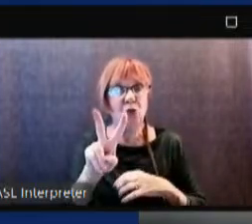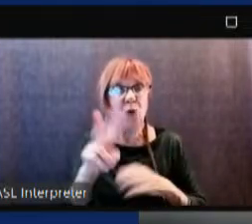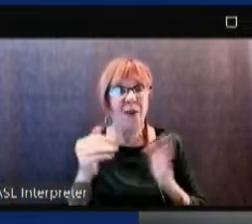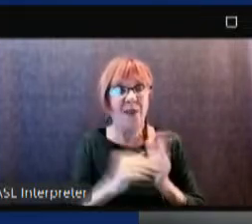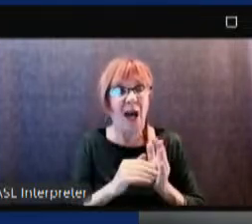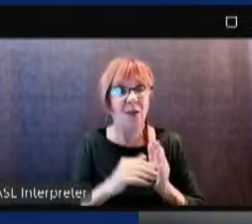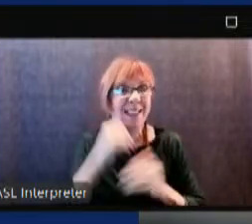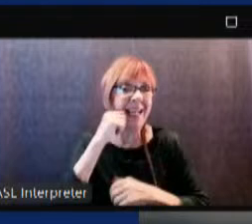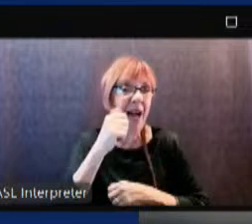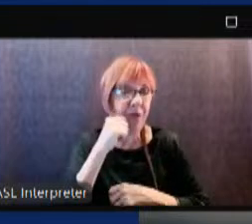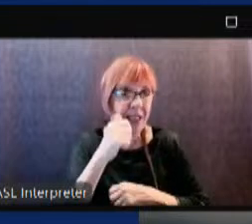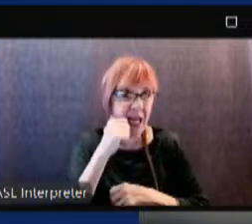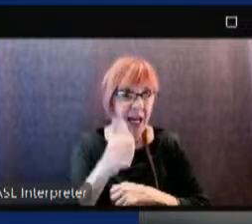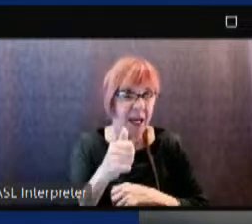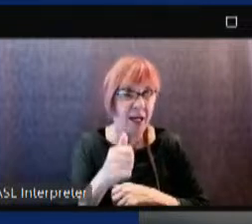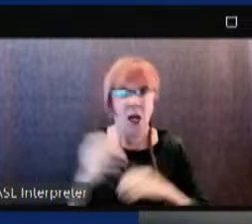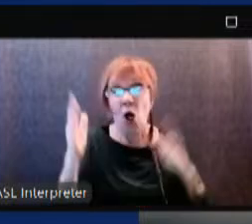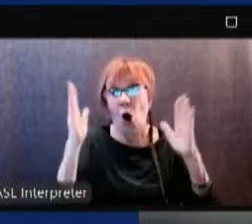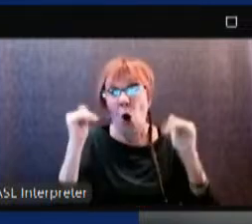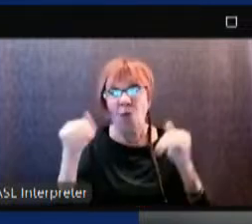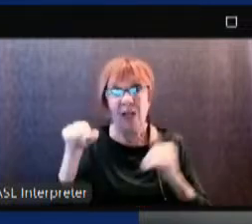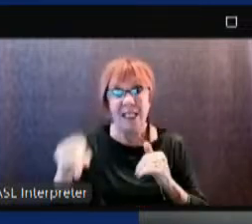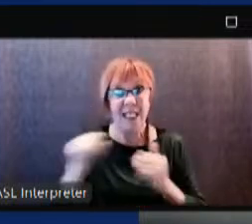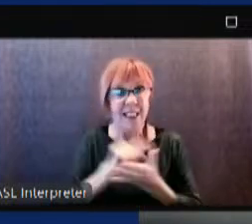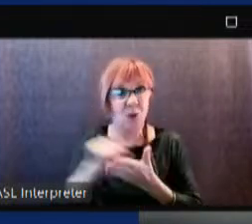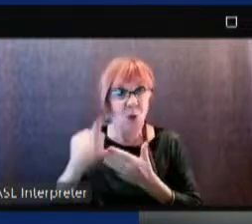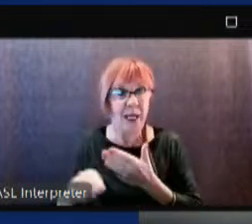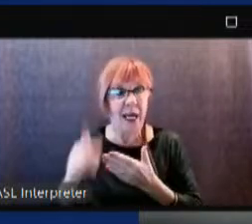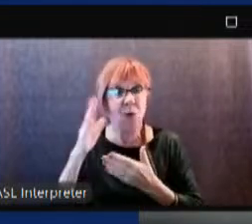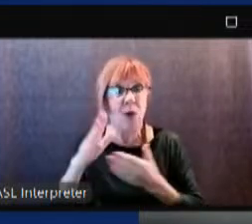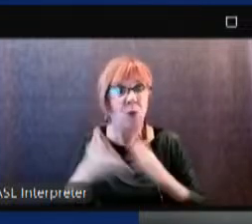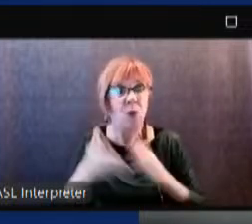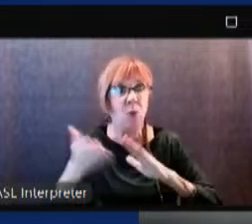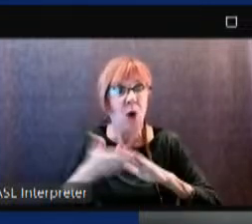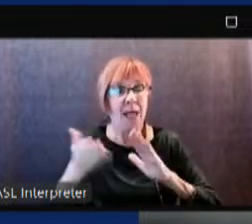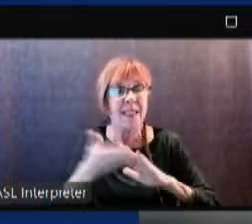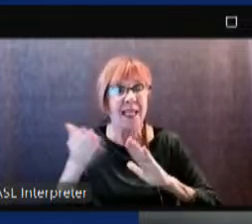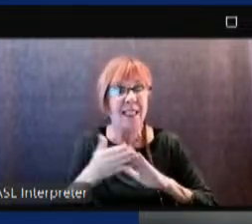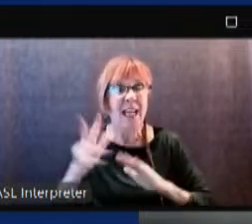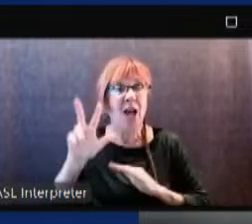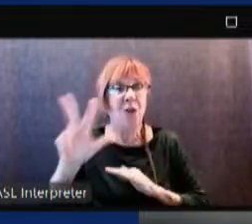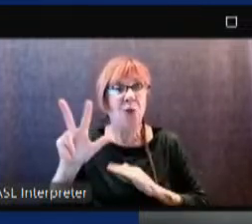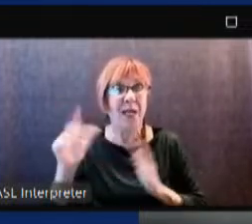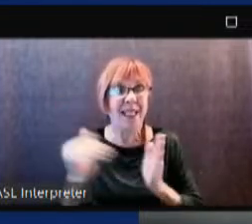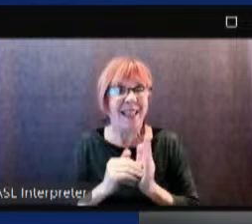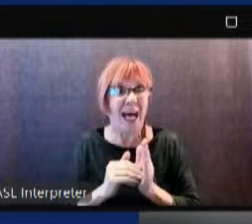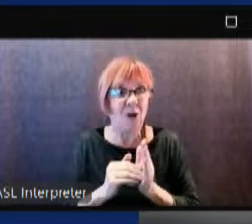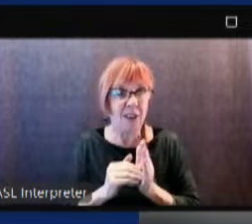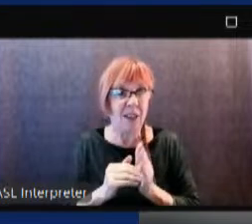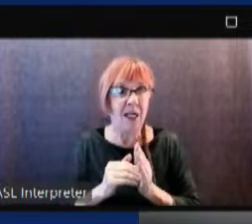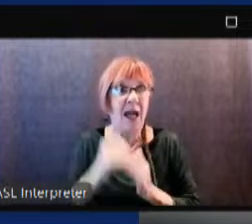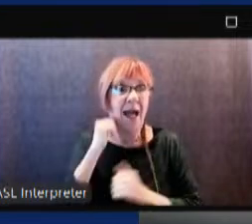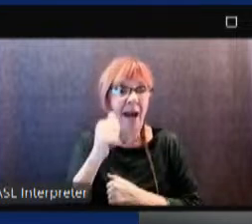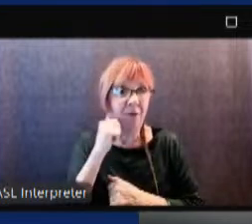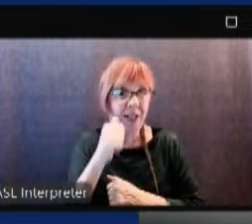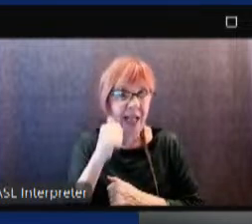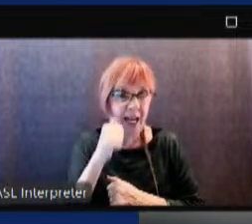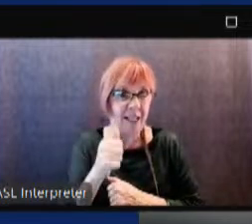folks and more eyes working on this, definitely we'll get some more ROEs